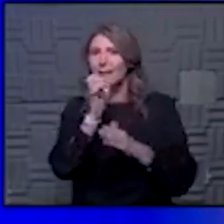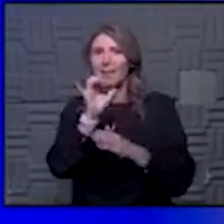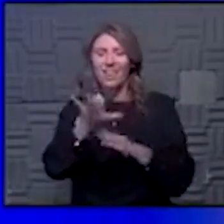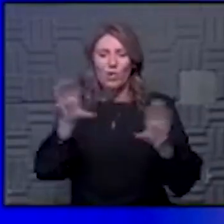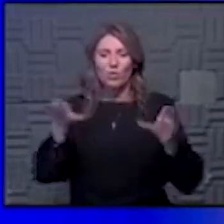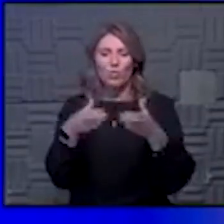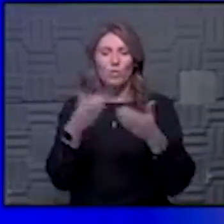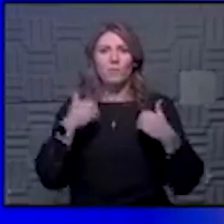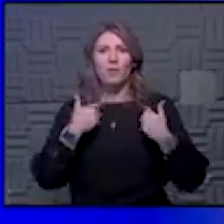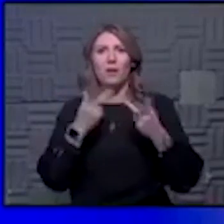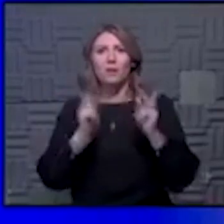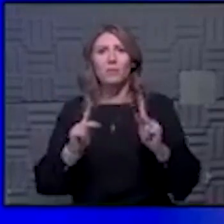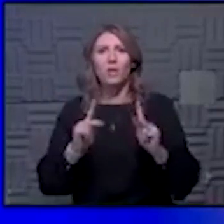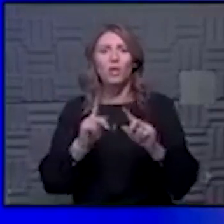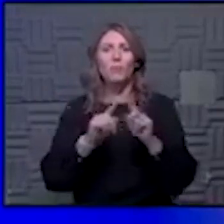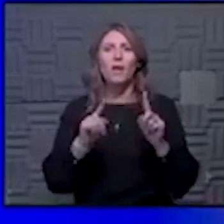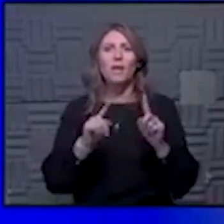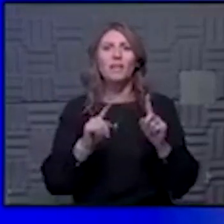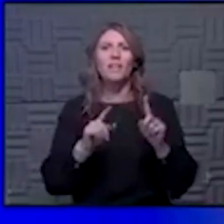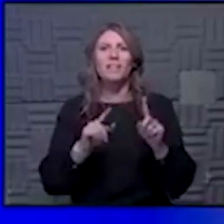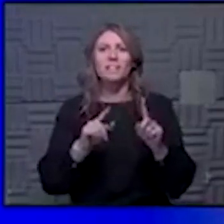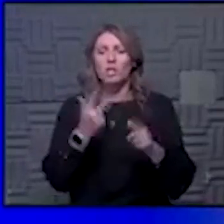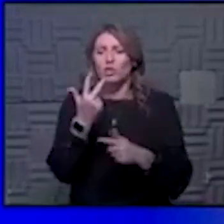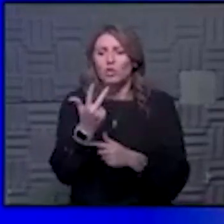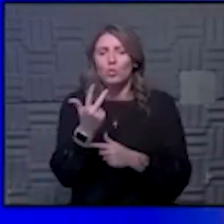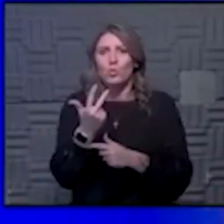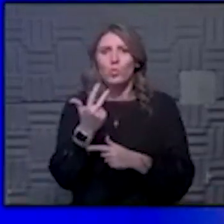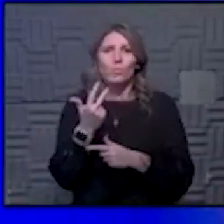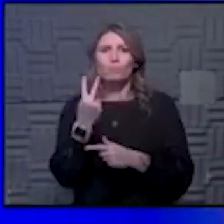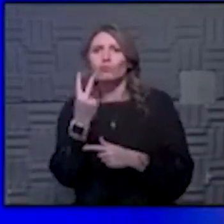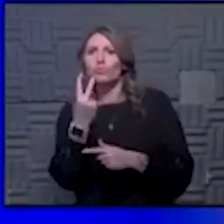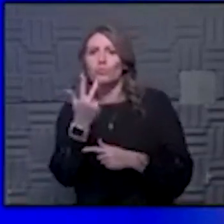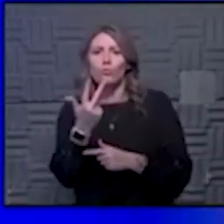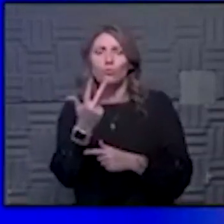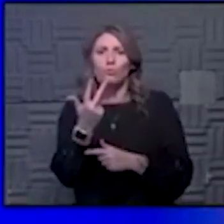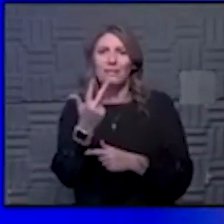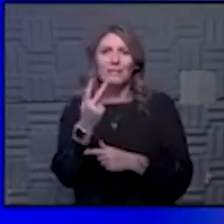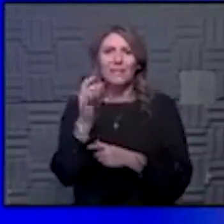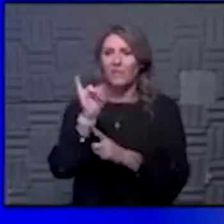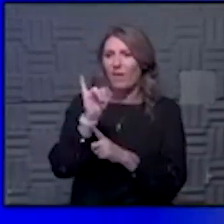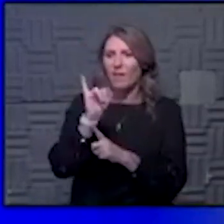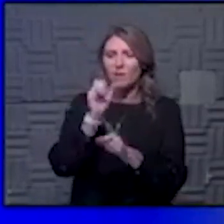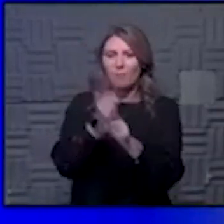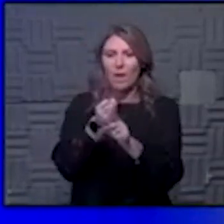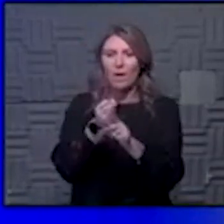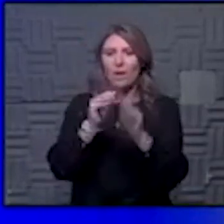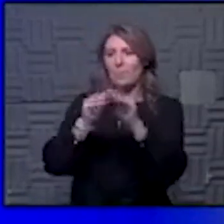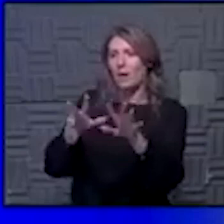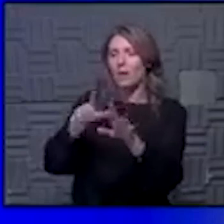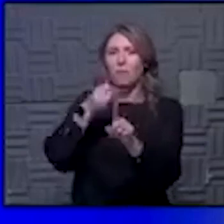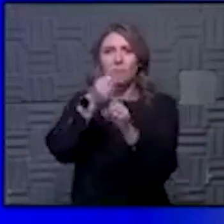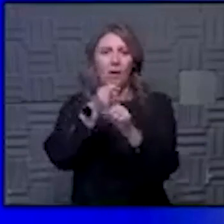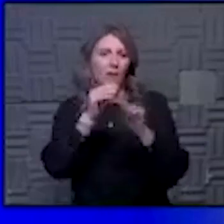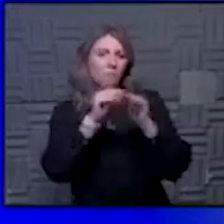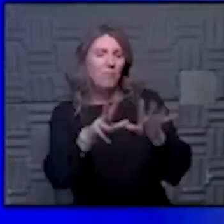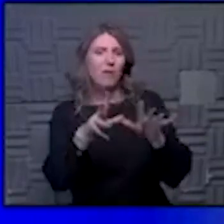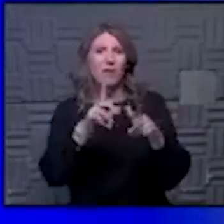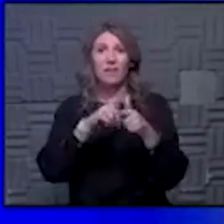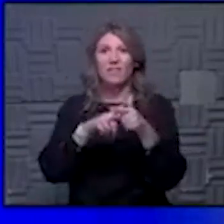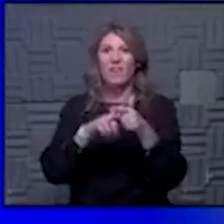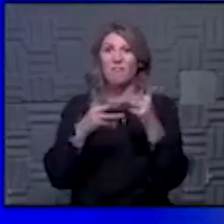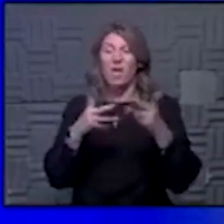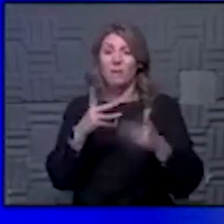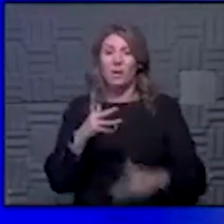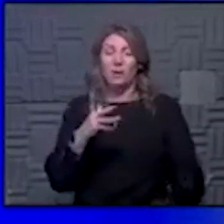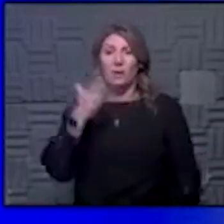people, No, it's not but it's kids. 2 and 3 infection cycles down the road when somebody doesn't know they're infected, but they go to see grandma or somebody else who's immune